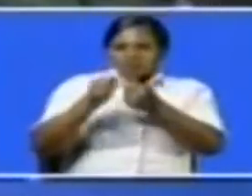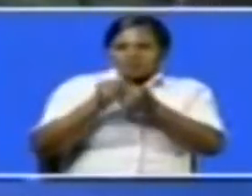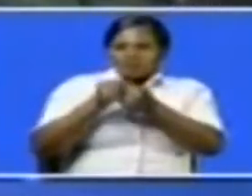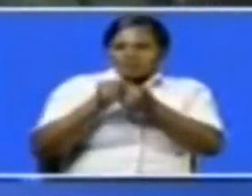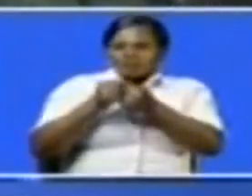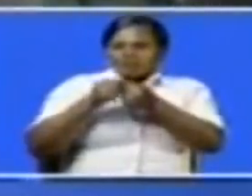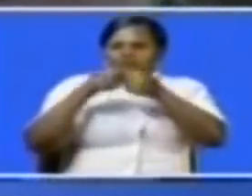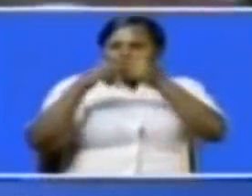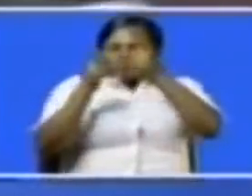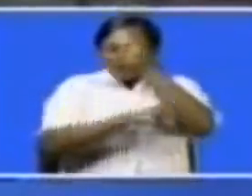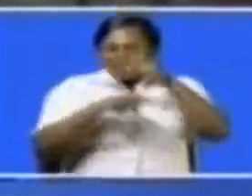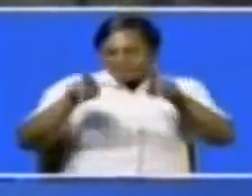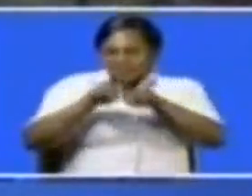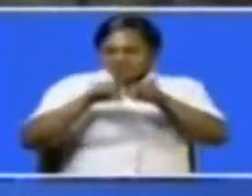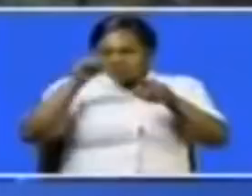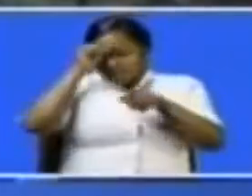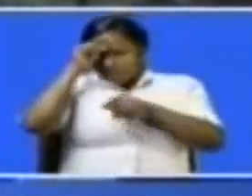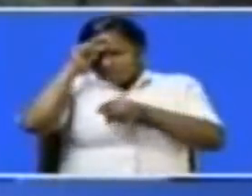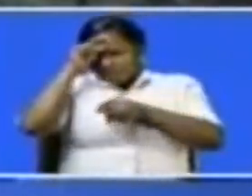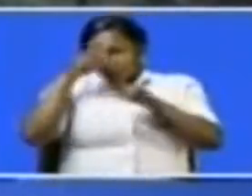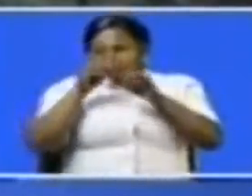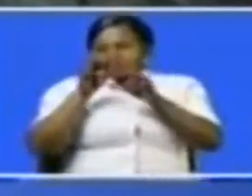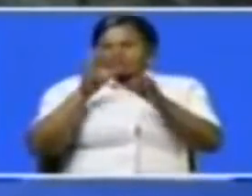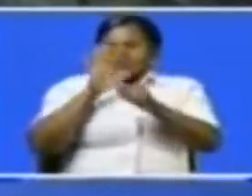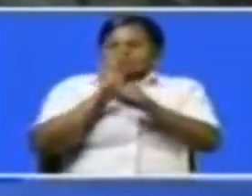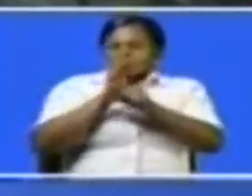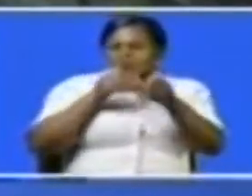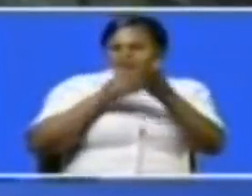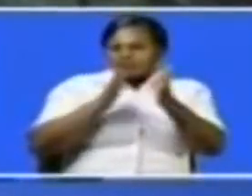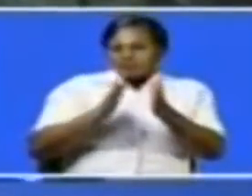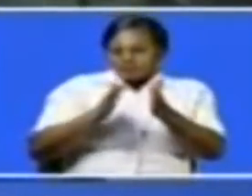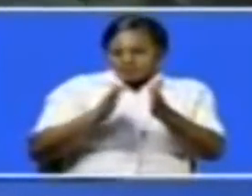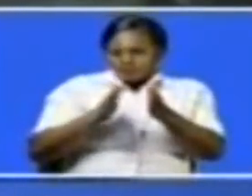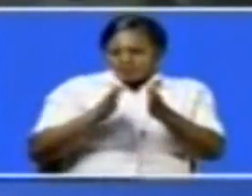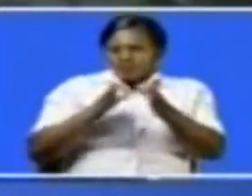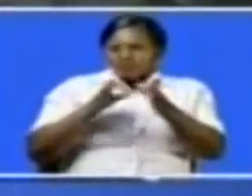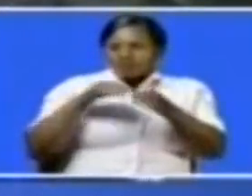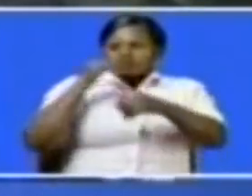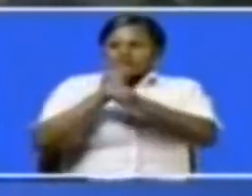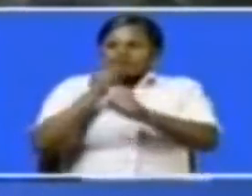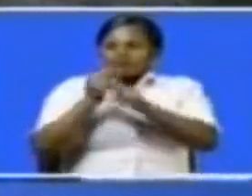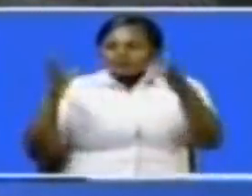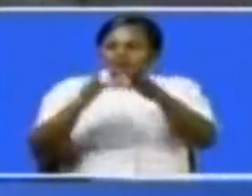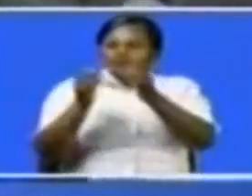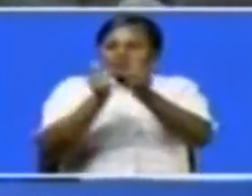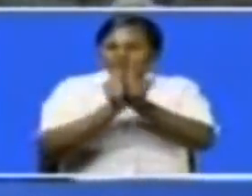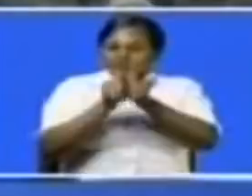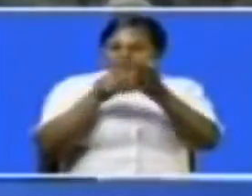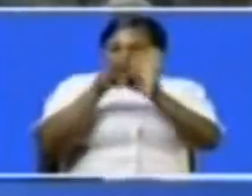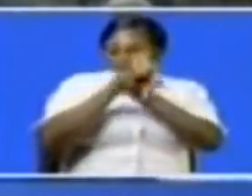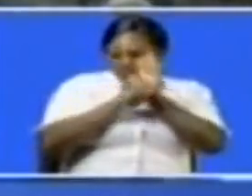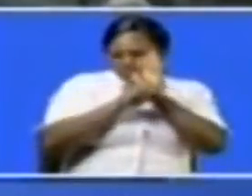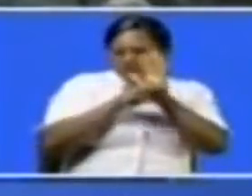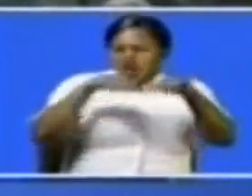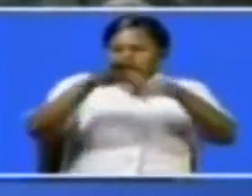whip against that same government. If you're the majority leader, your job is to bring together the leadership and